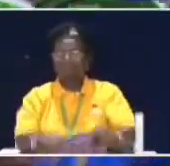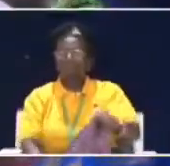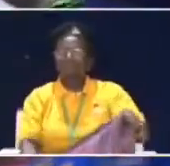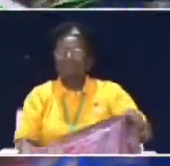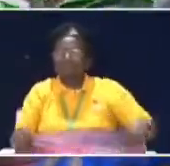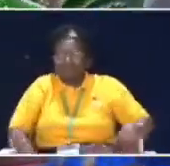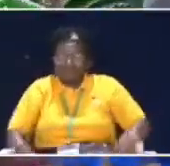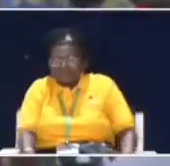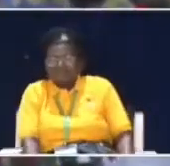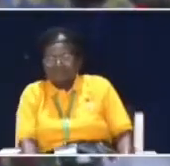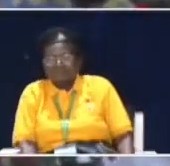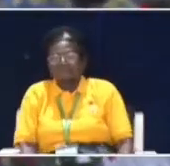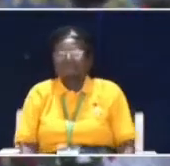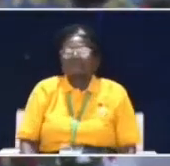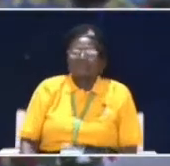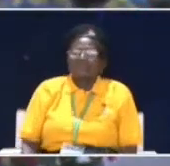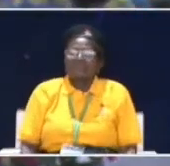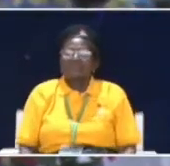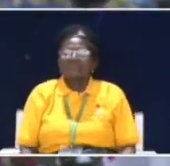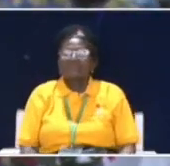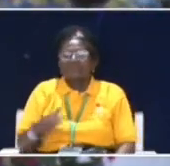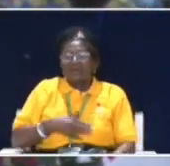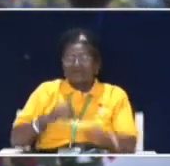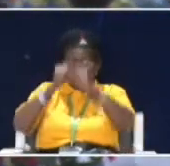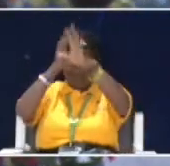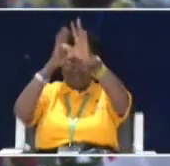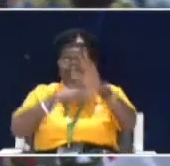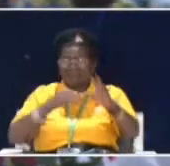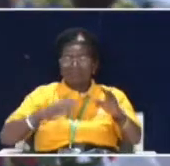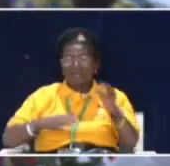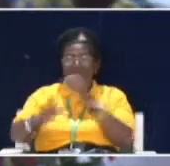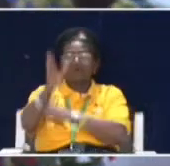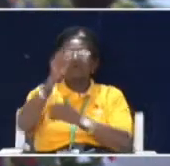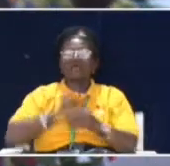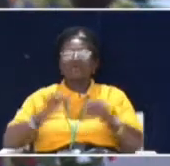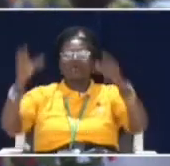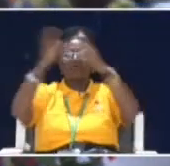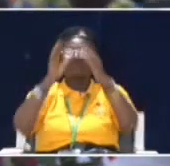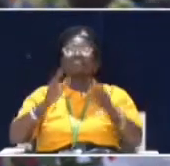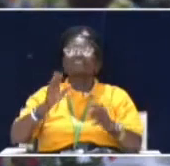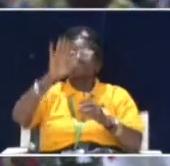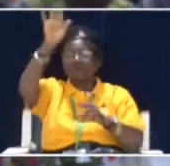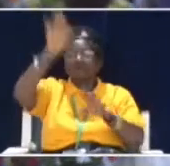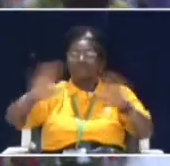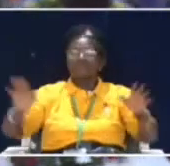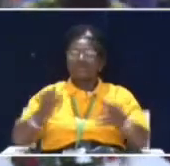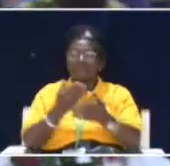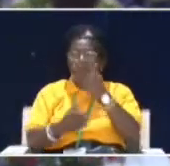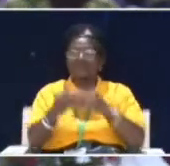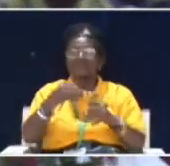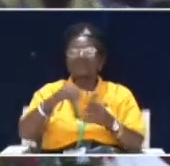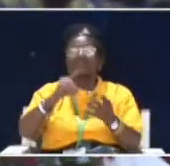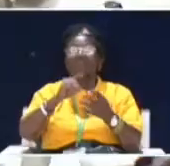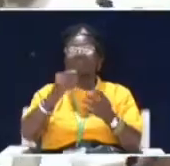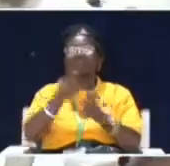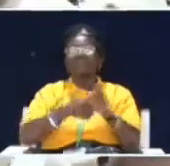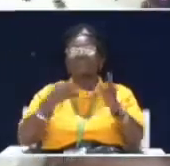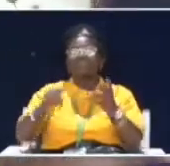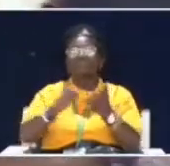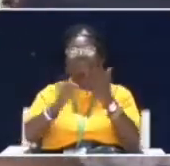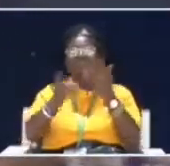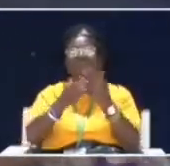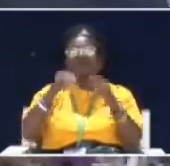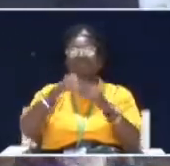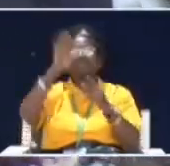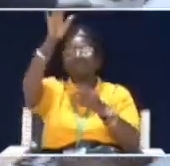My Father, my God, I commit your children born in the month of December into your hands. Baba mi ati Olorun mi mo fi awon omo re won yi ti a bi ninu